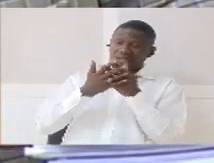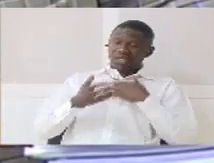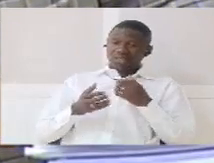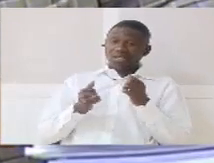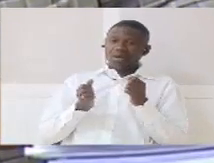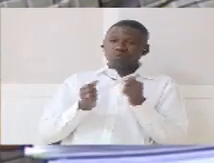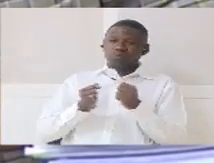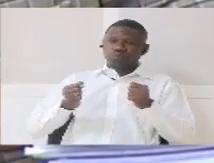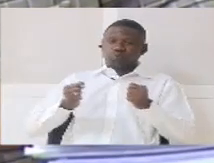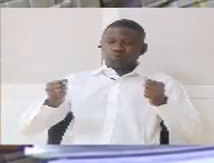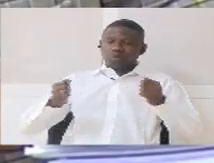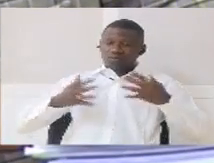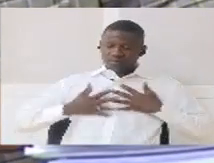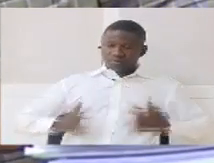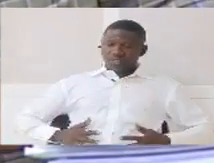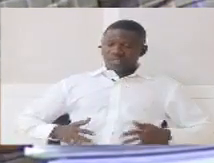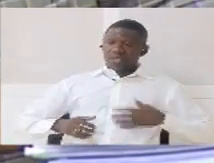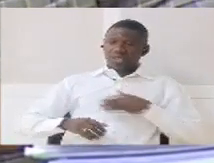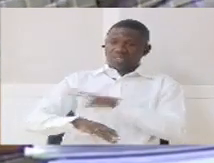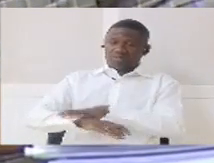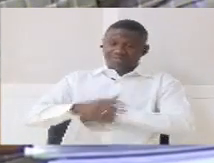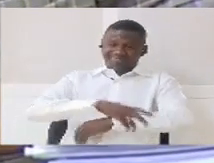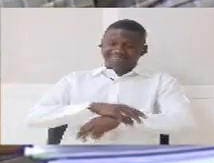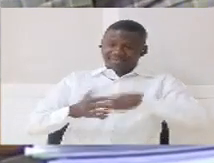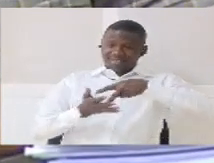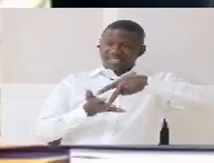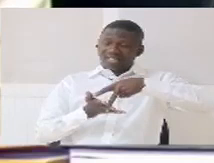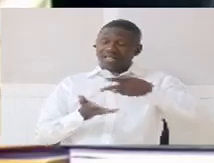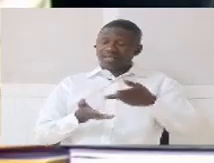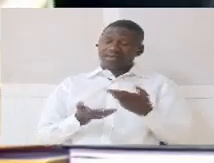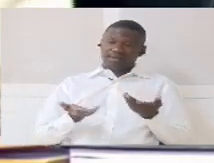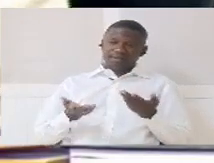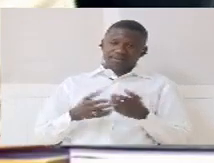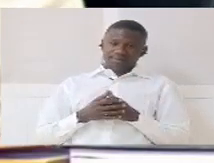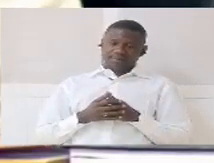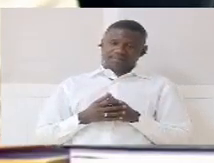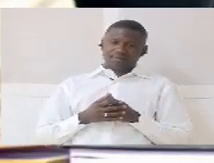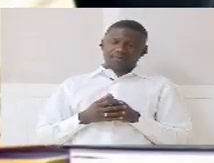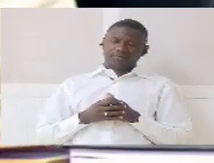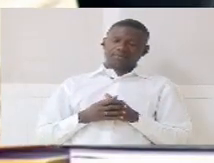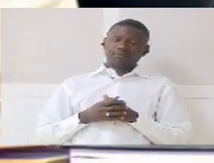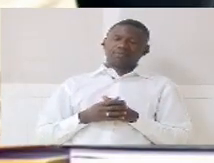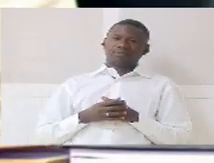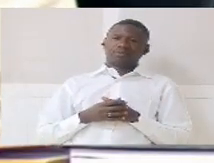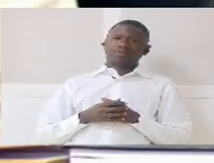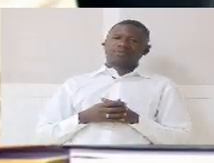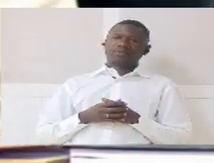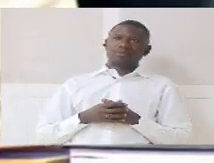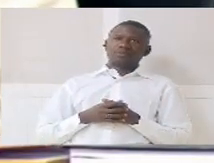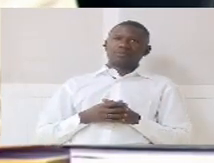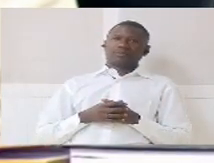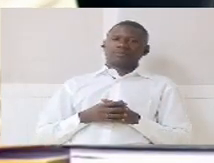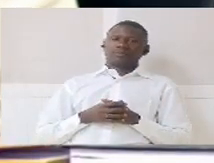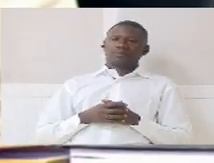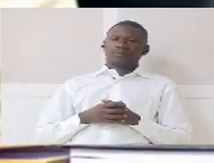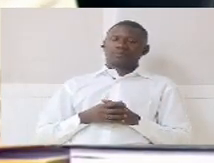body and the limbs? For bitu itafama besonali nyila ko dolu fata je il amunta funo isimulu aning ila dinkri